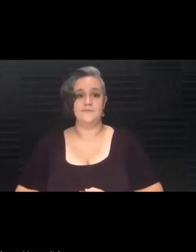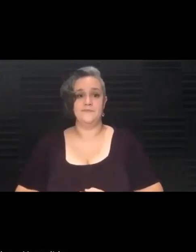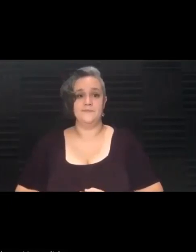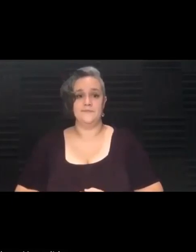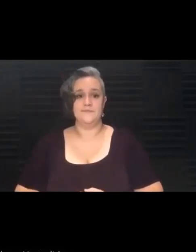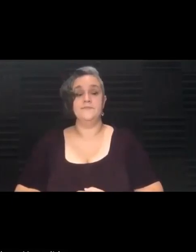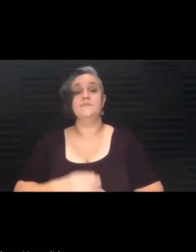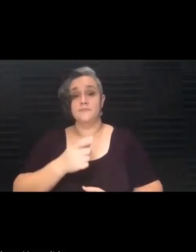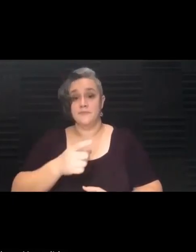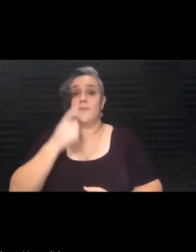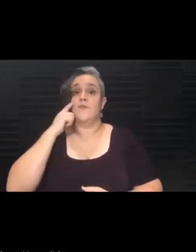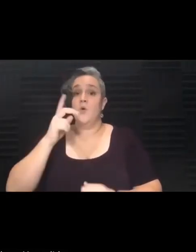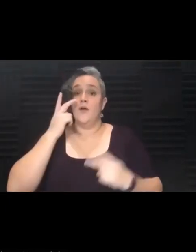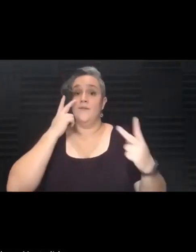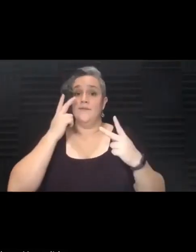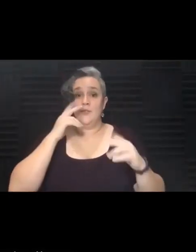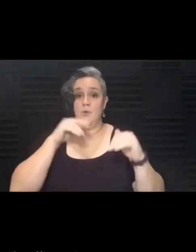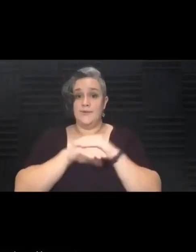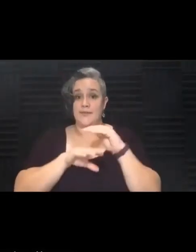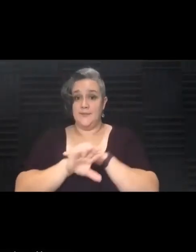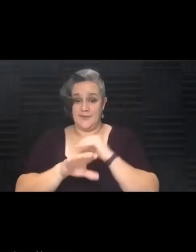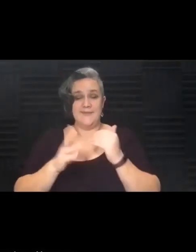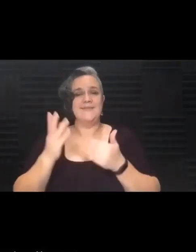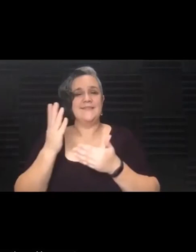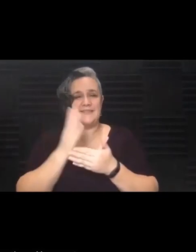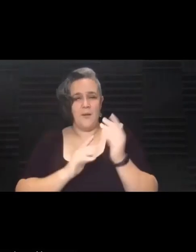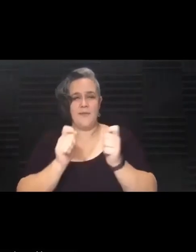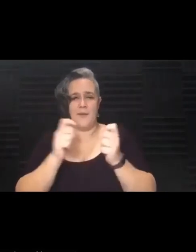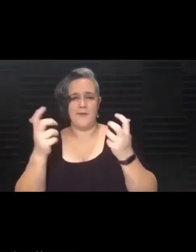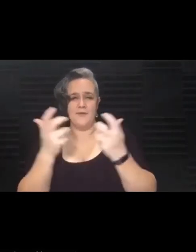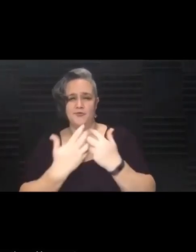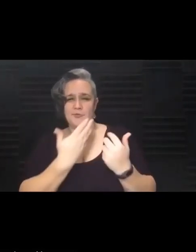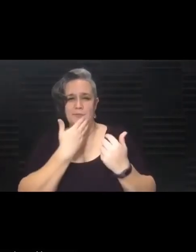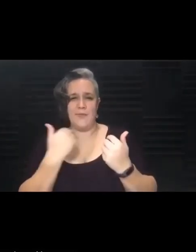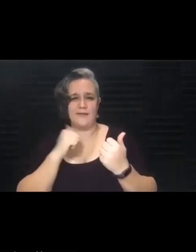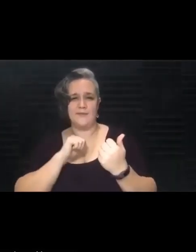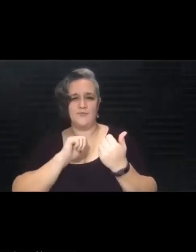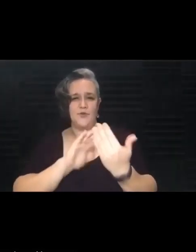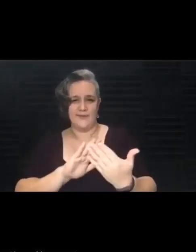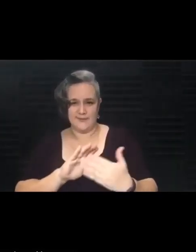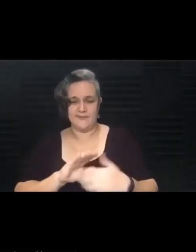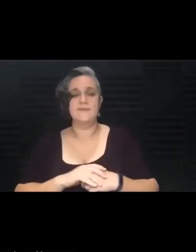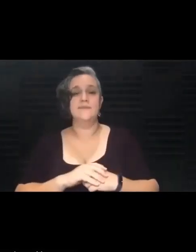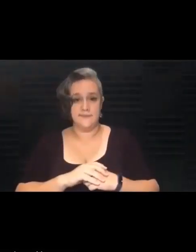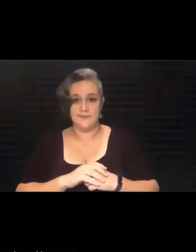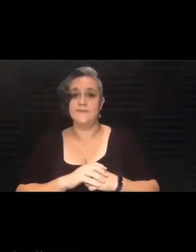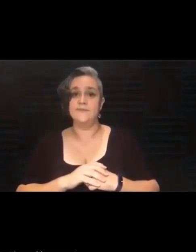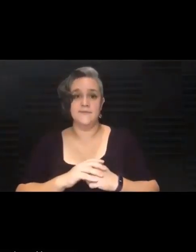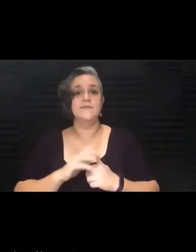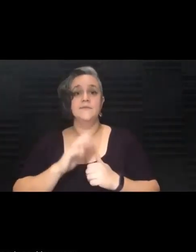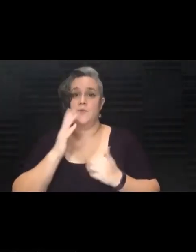As far as video accessibility, there's some accommodation best practices. You want to have a transcript if